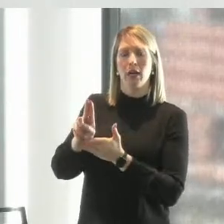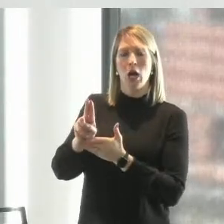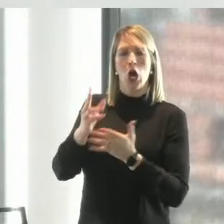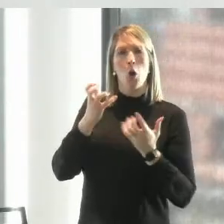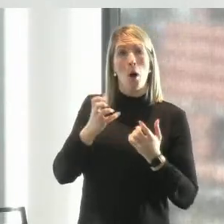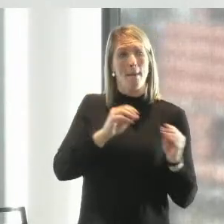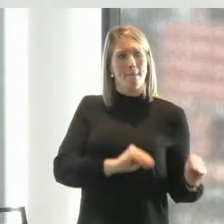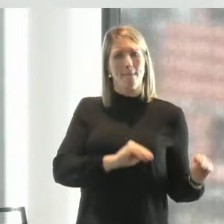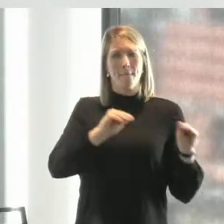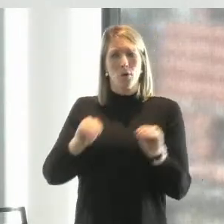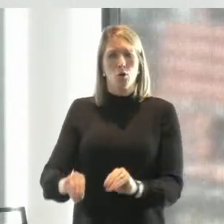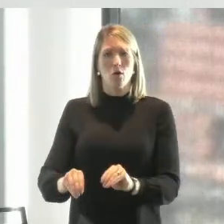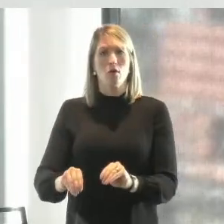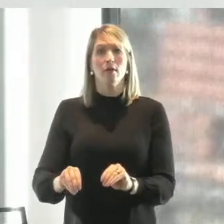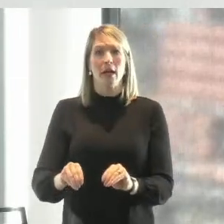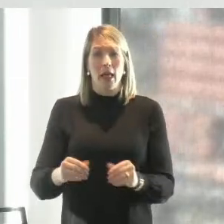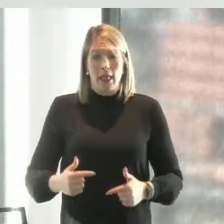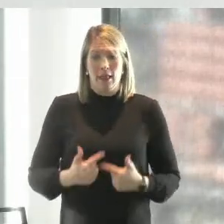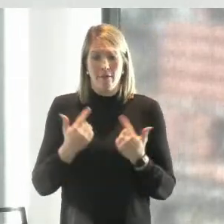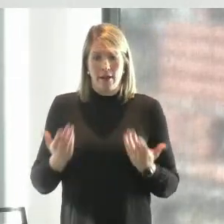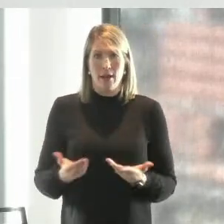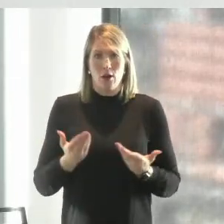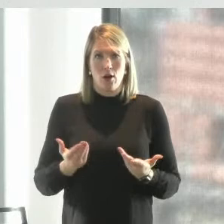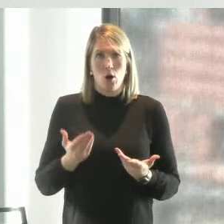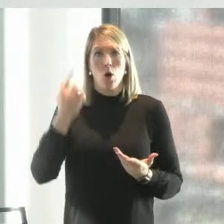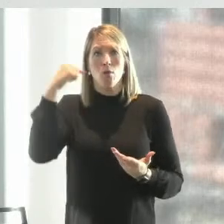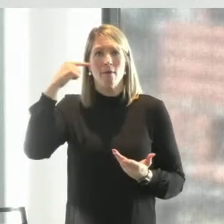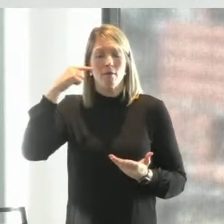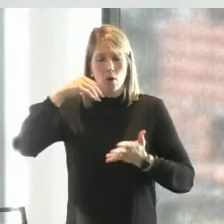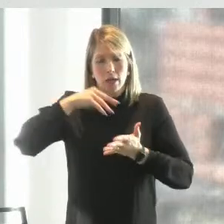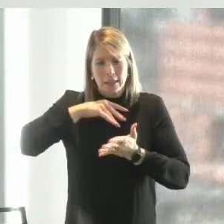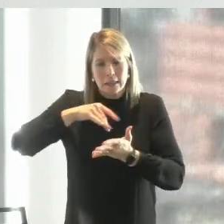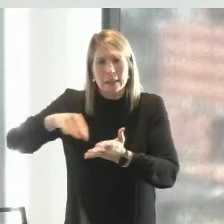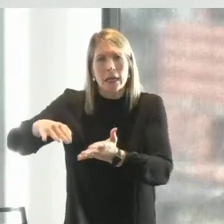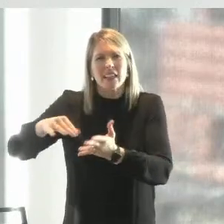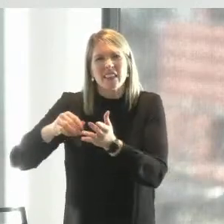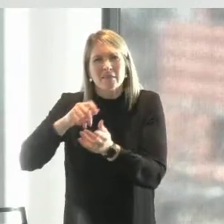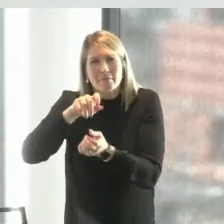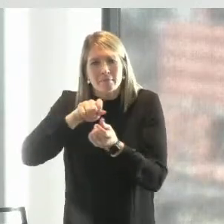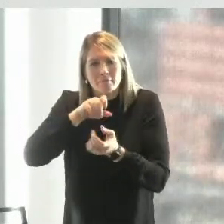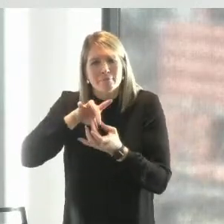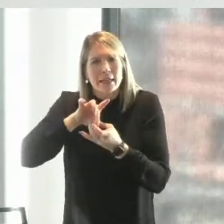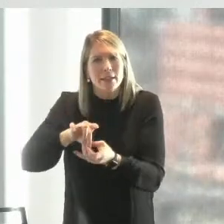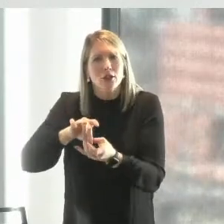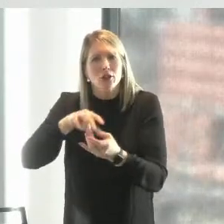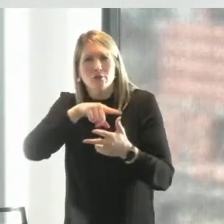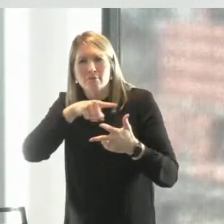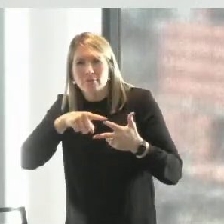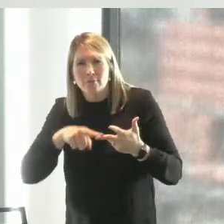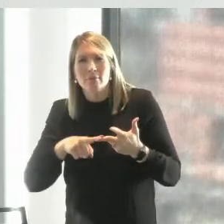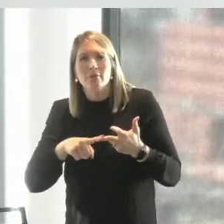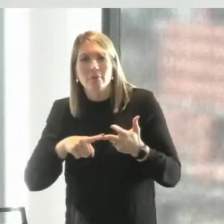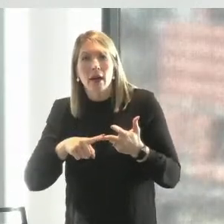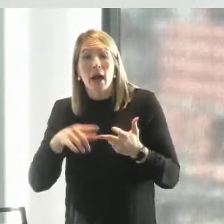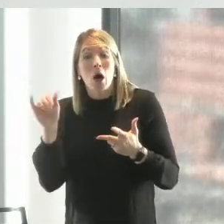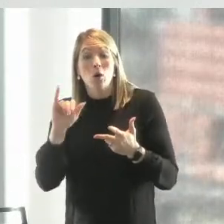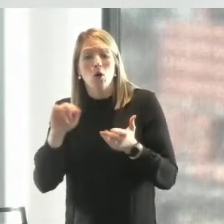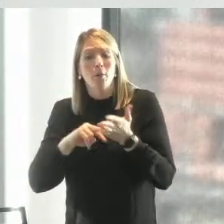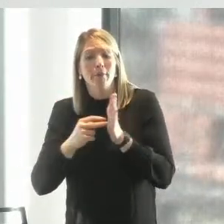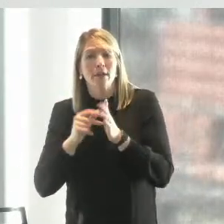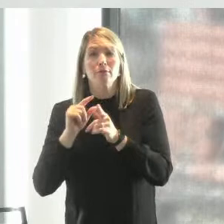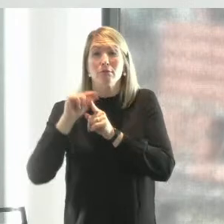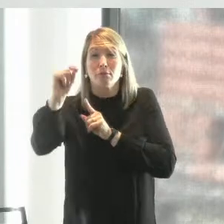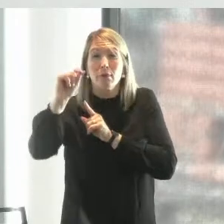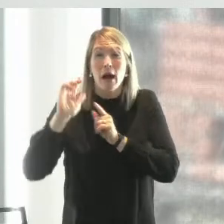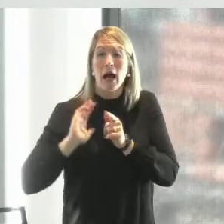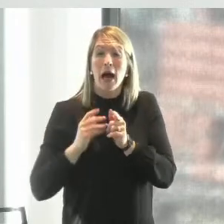to advance that technology and that expertise. But, you know, looking at problems and